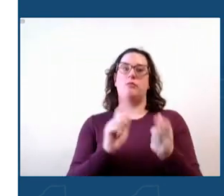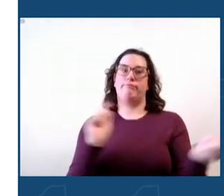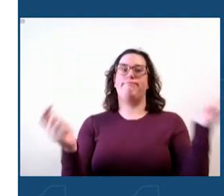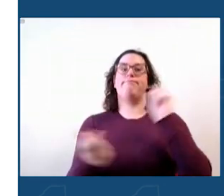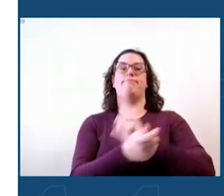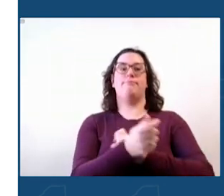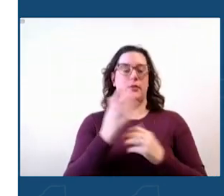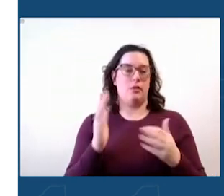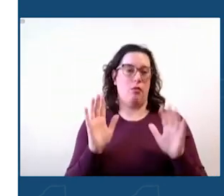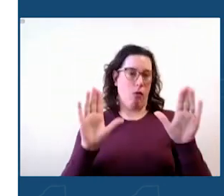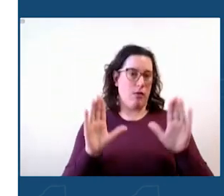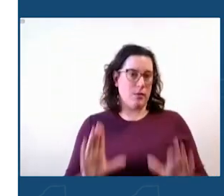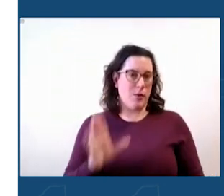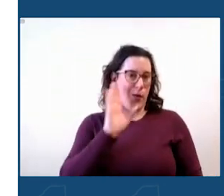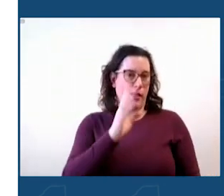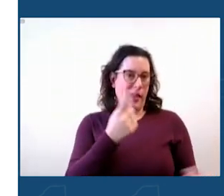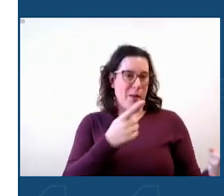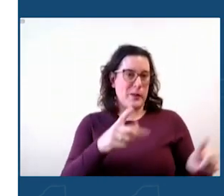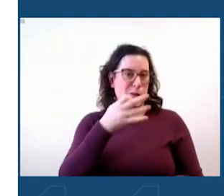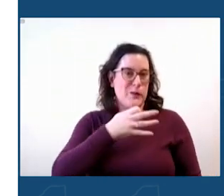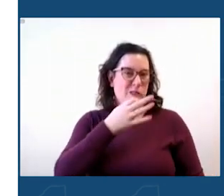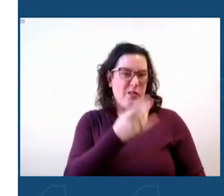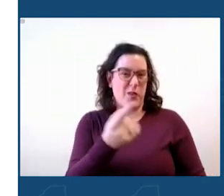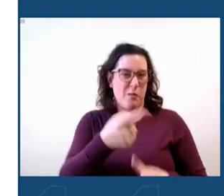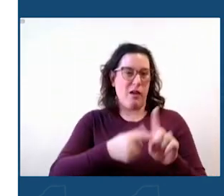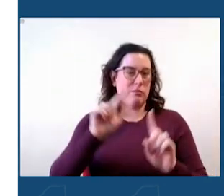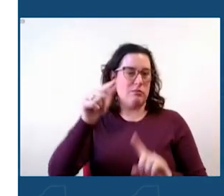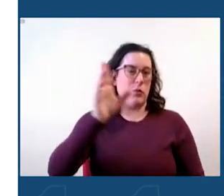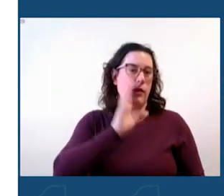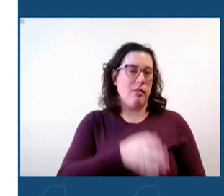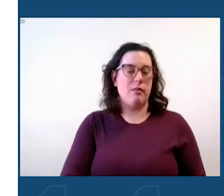in just a couple of months.